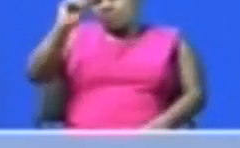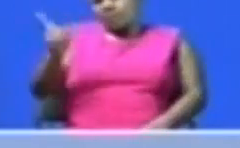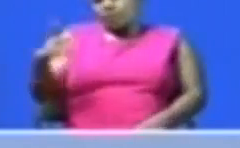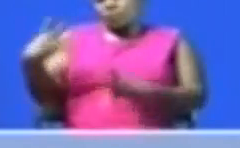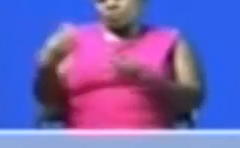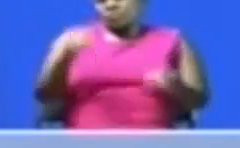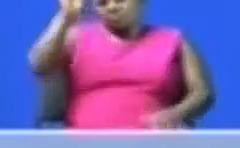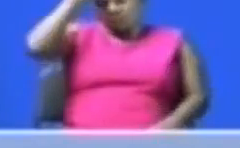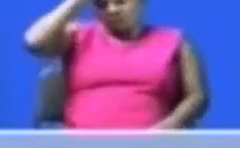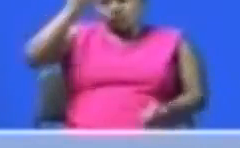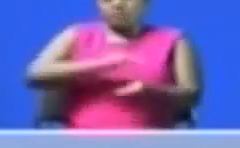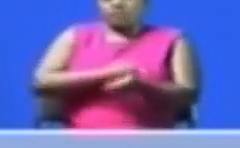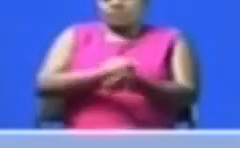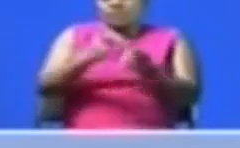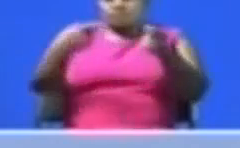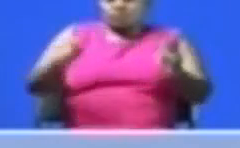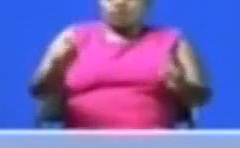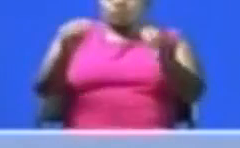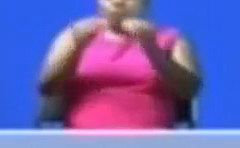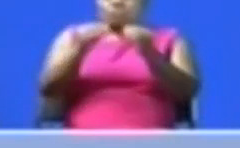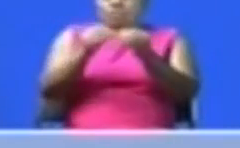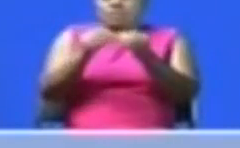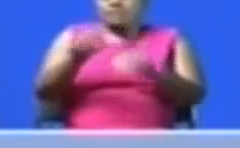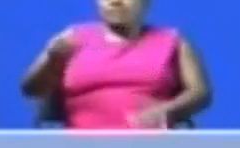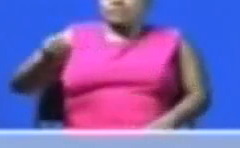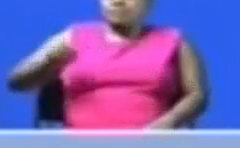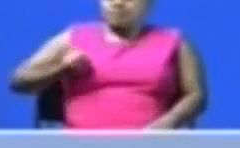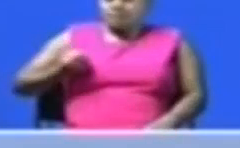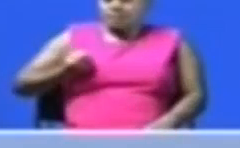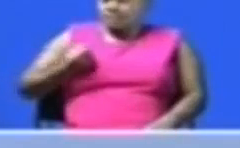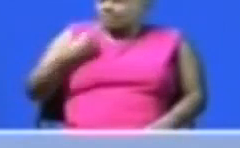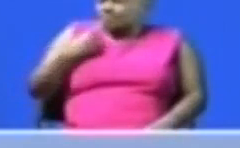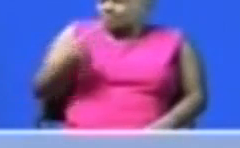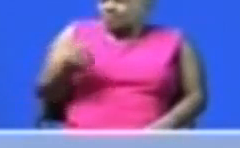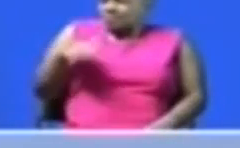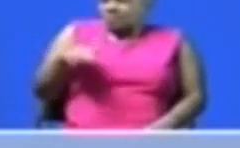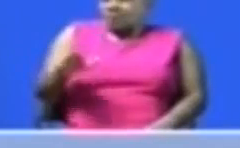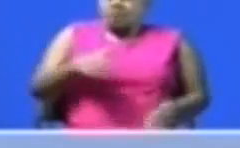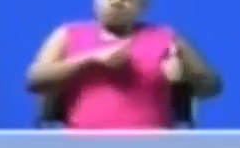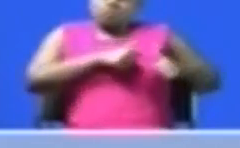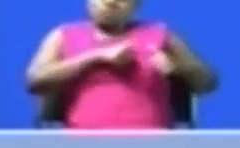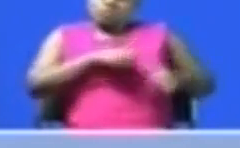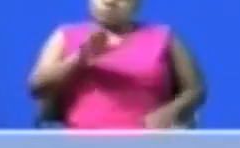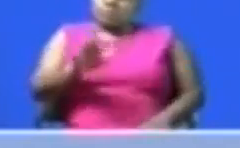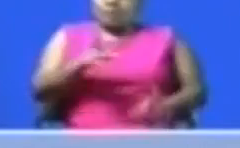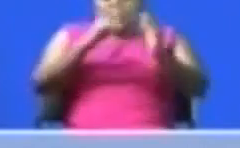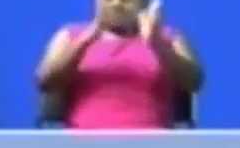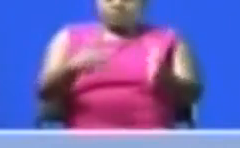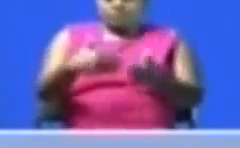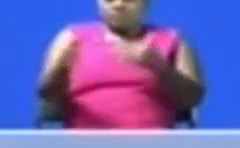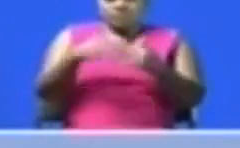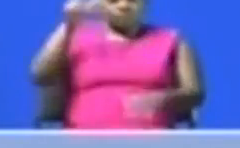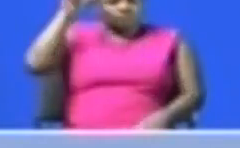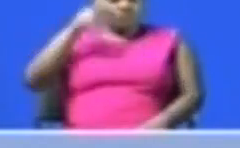Eldoret on Friday in an attempt to meet up with the late Wangeshi, whom he describes as his lover. KTN's Elvis Kosgei has